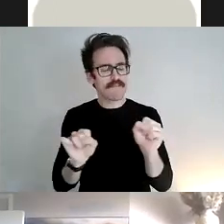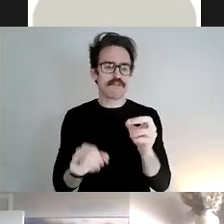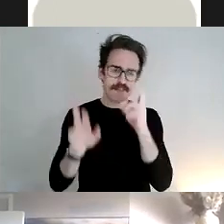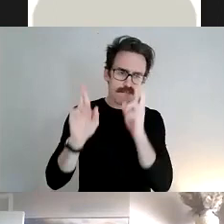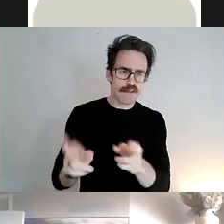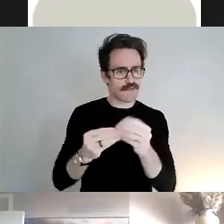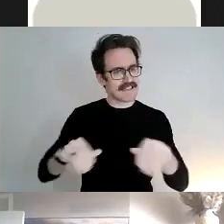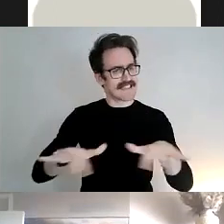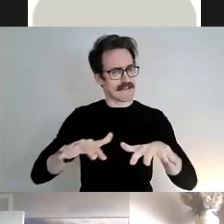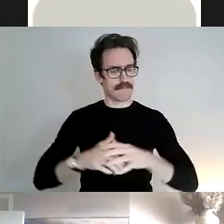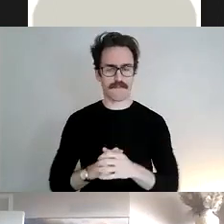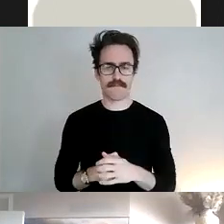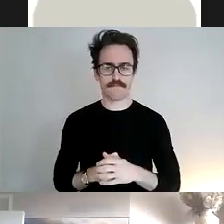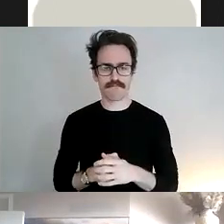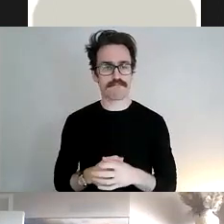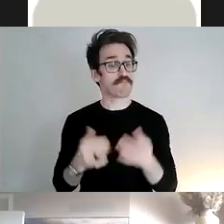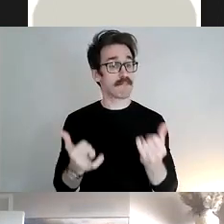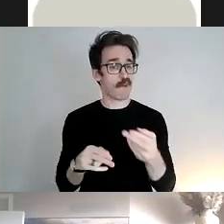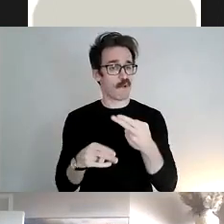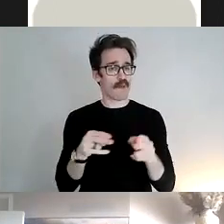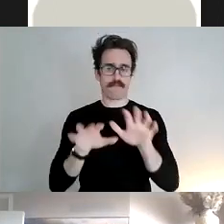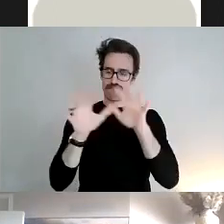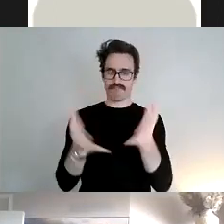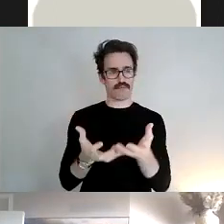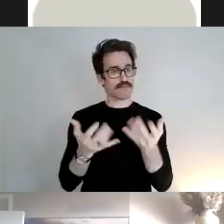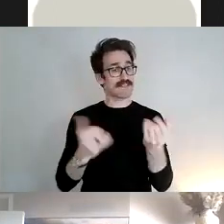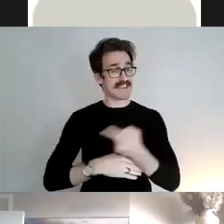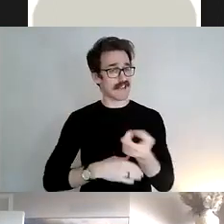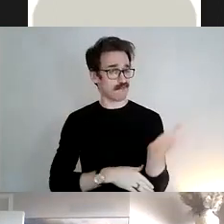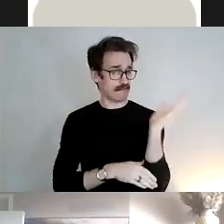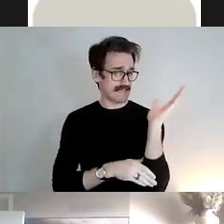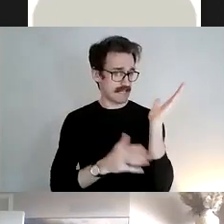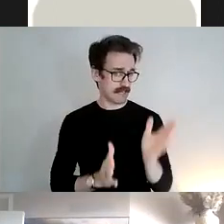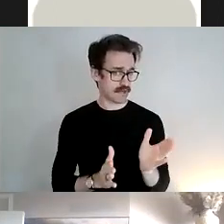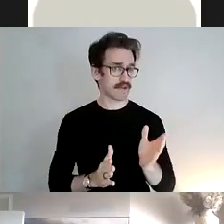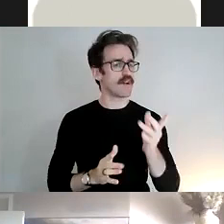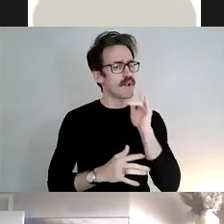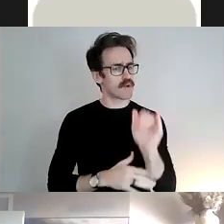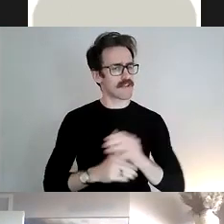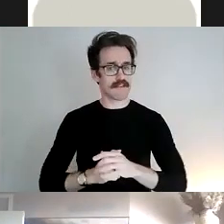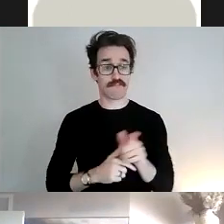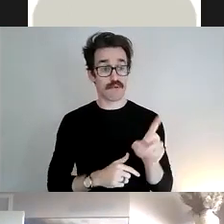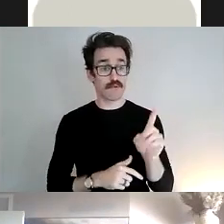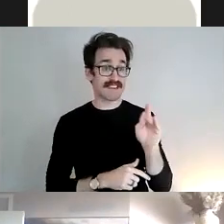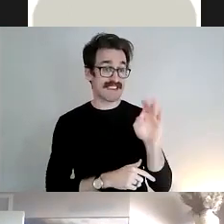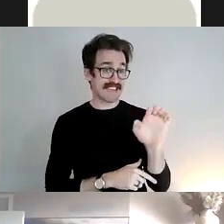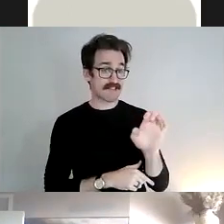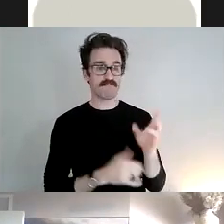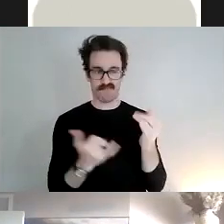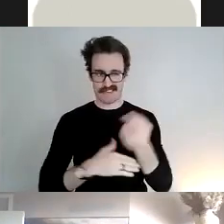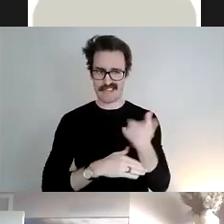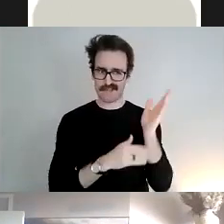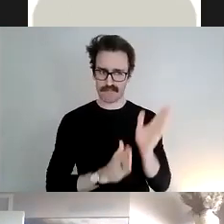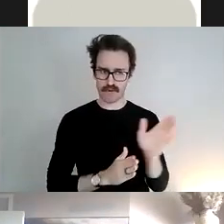So just to give an overview of our presentation today, Denise, our speaker, will talk a little bit about